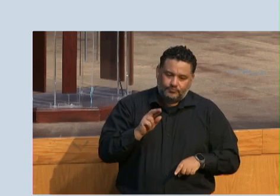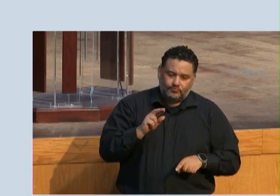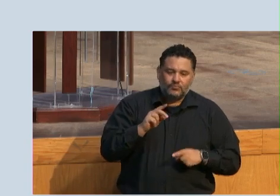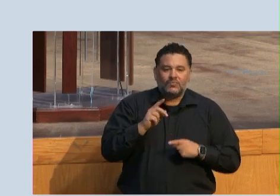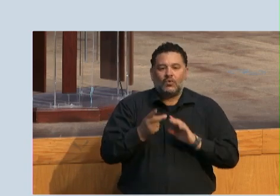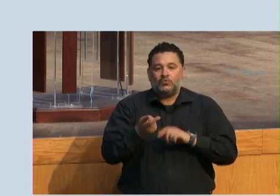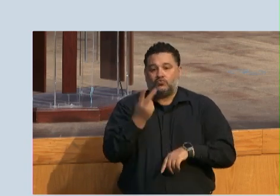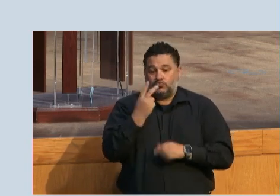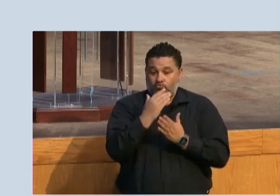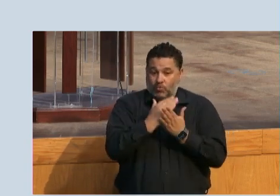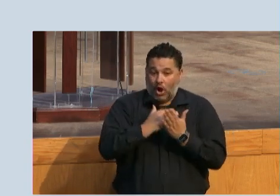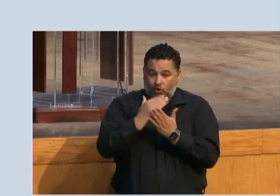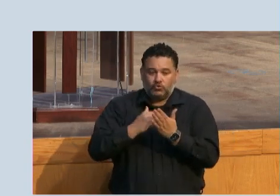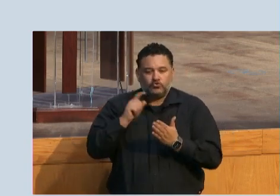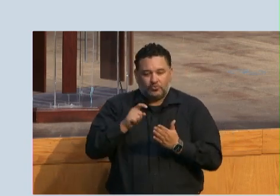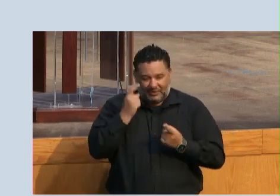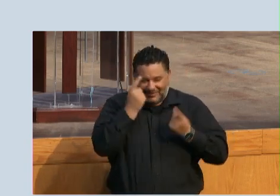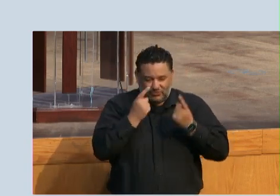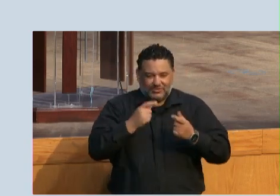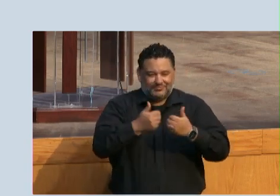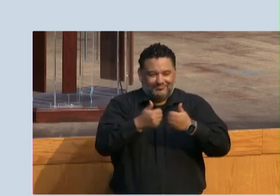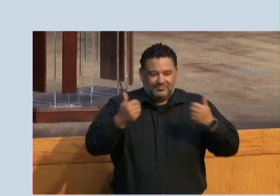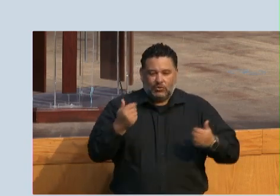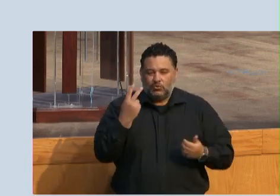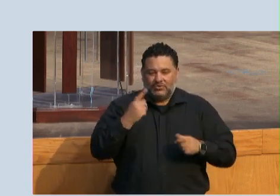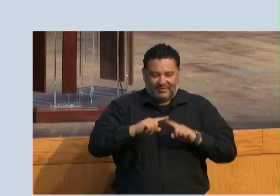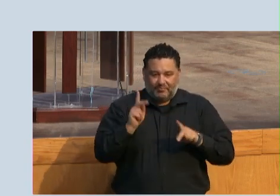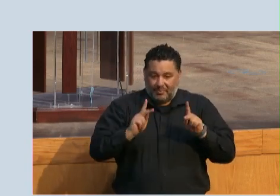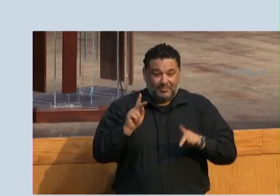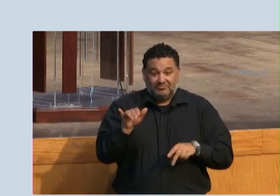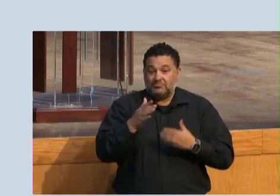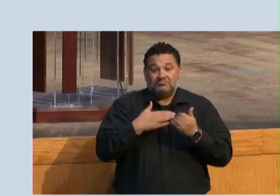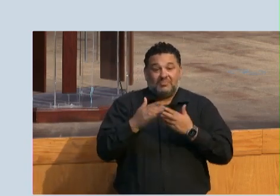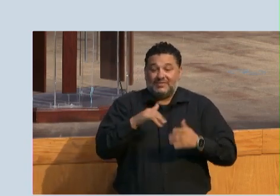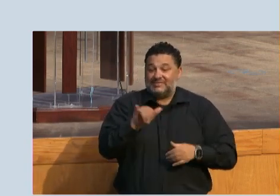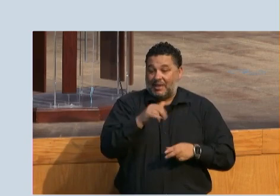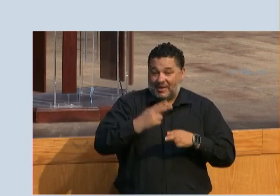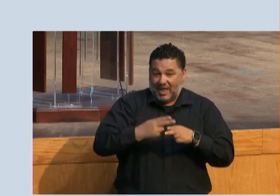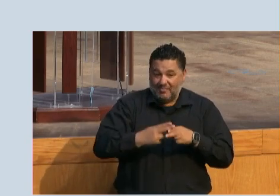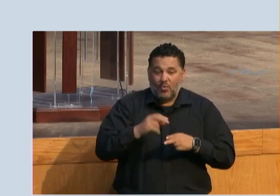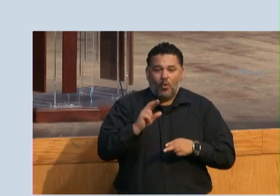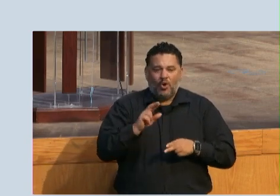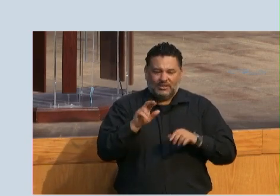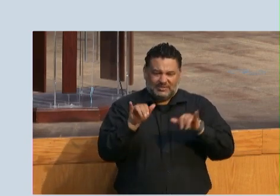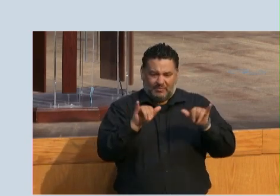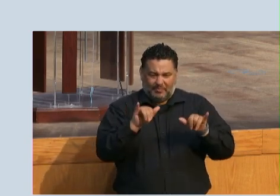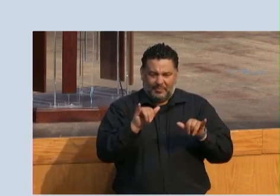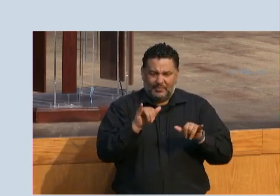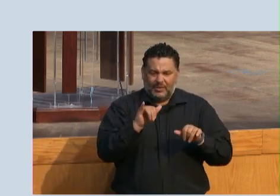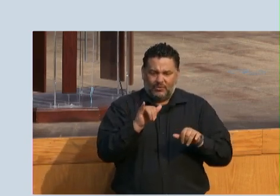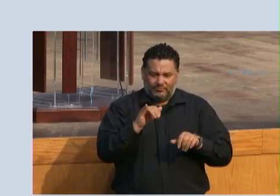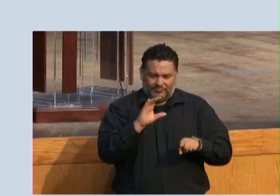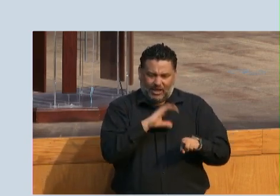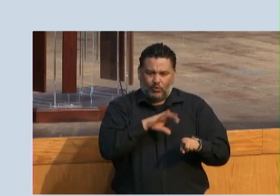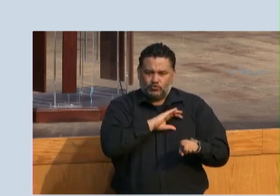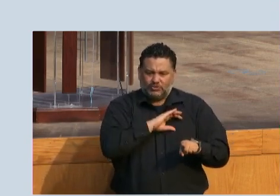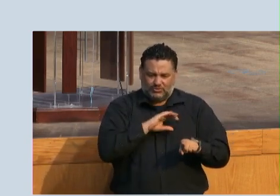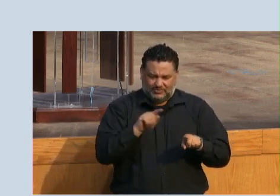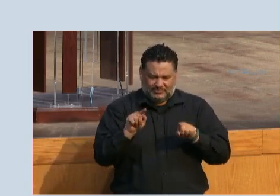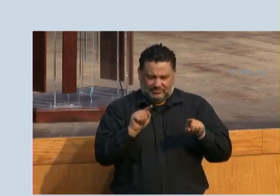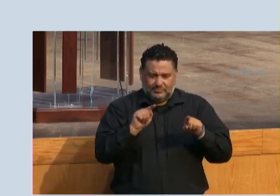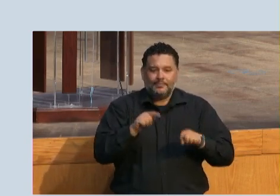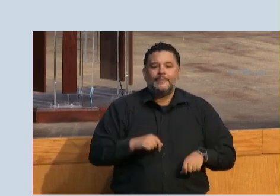records should be considered different people, even if they have the same name or similar characteristics.